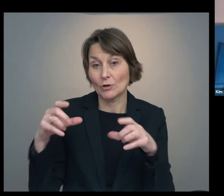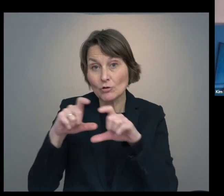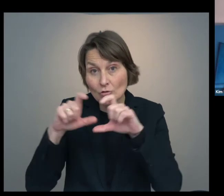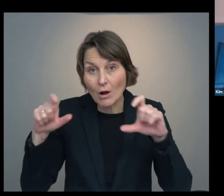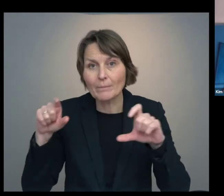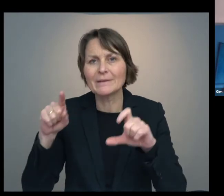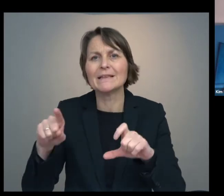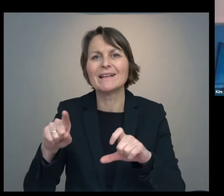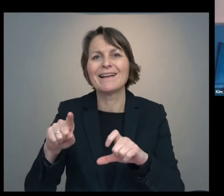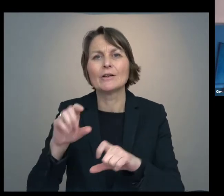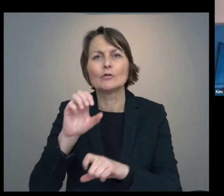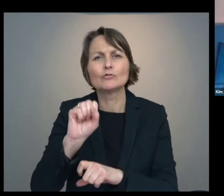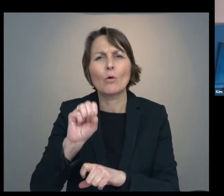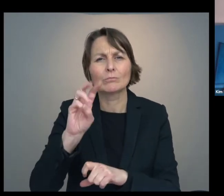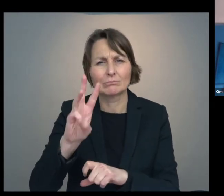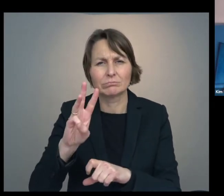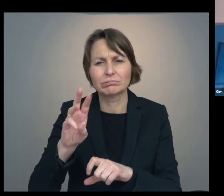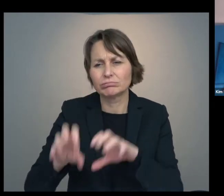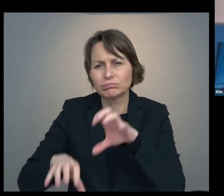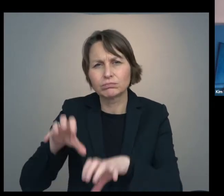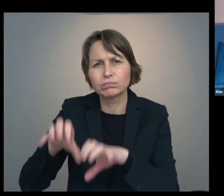party software,